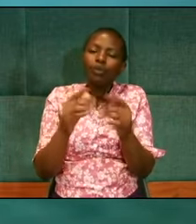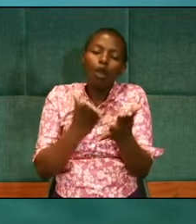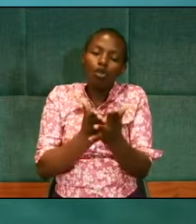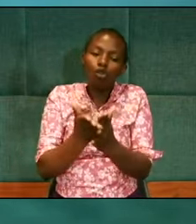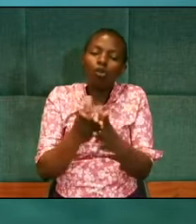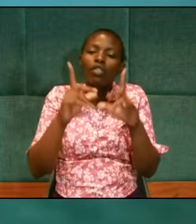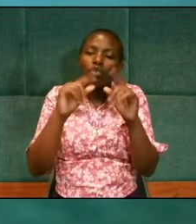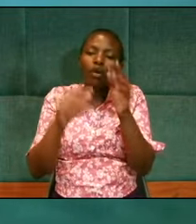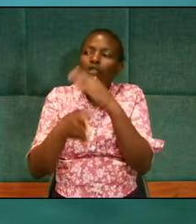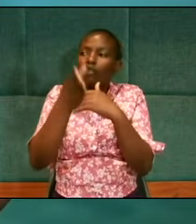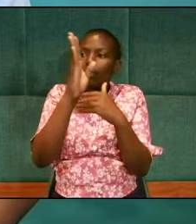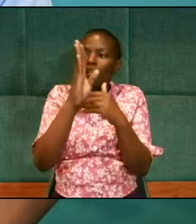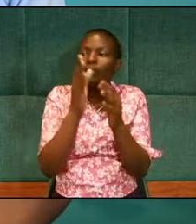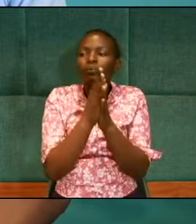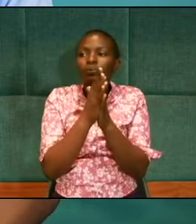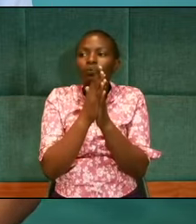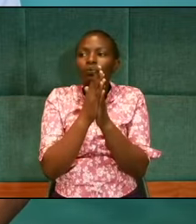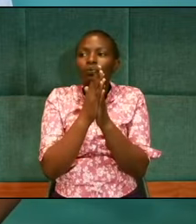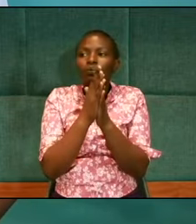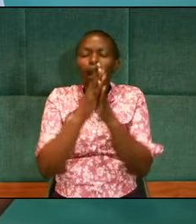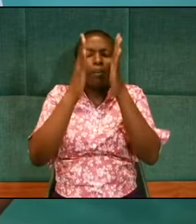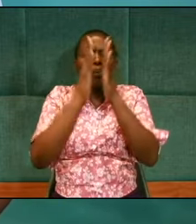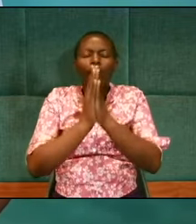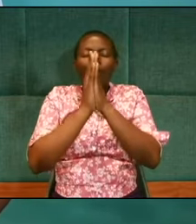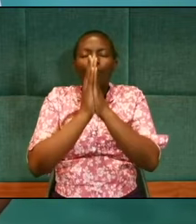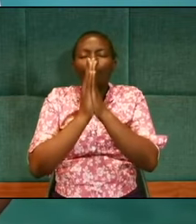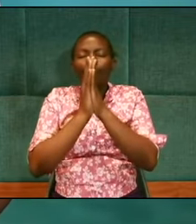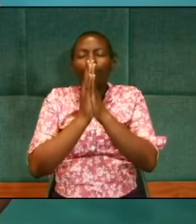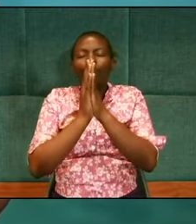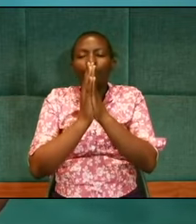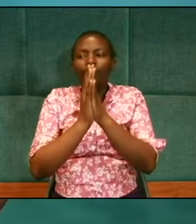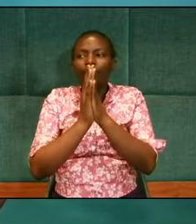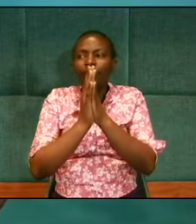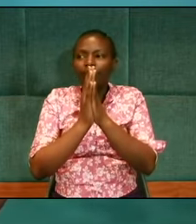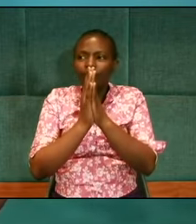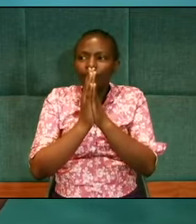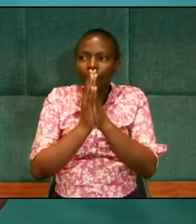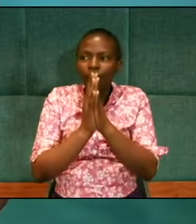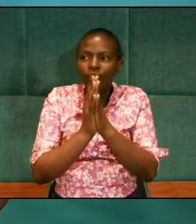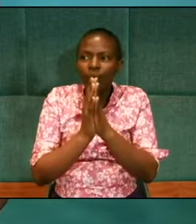Through his word. Number two is through prayer. When I was going to get married,